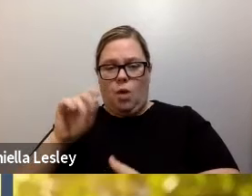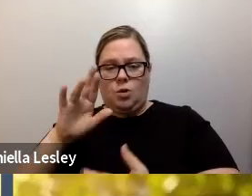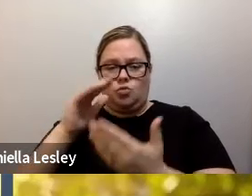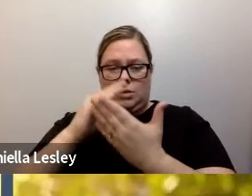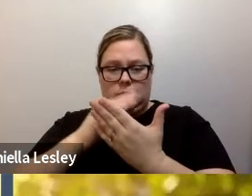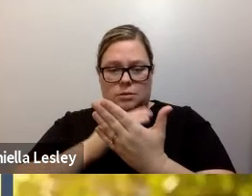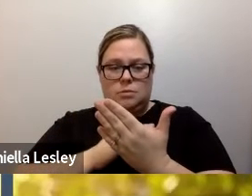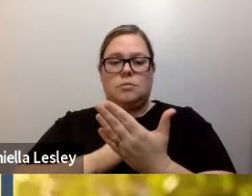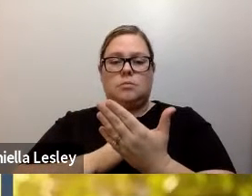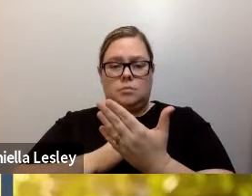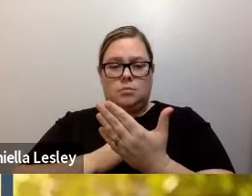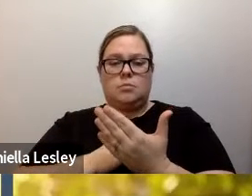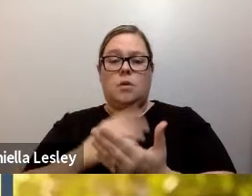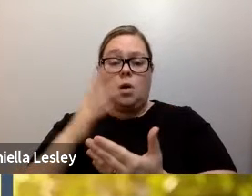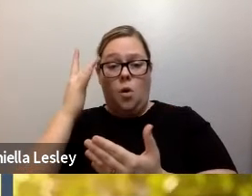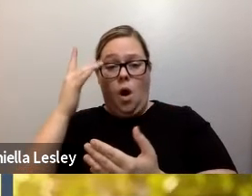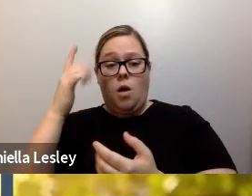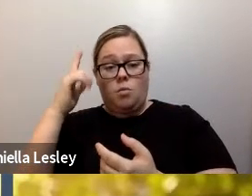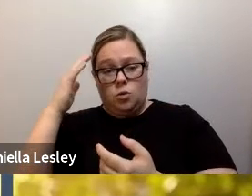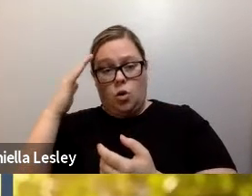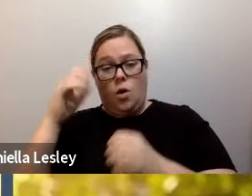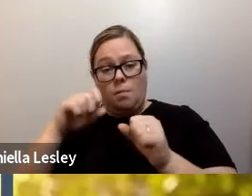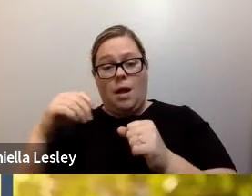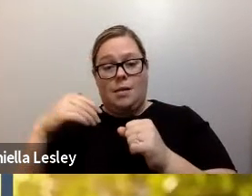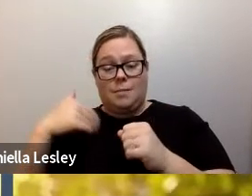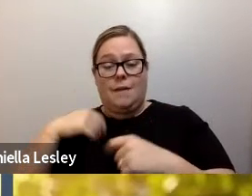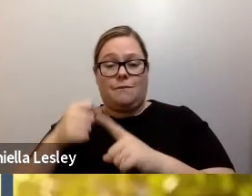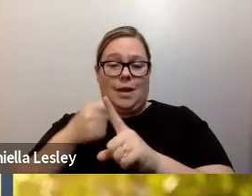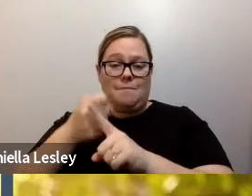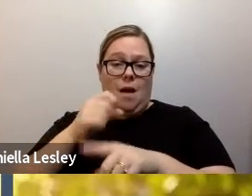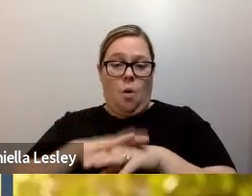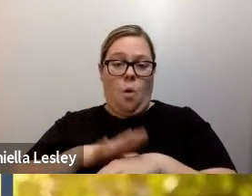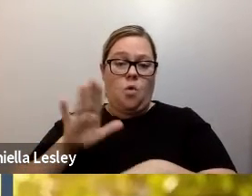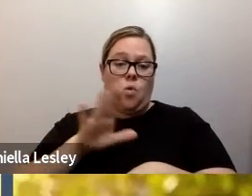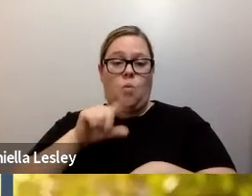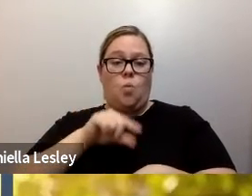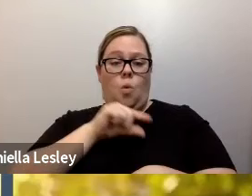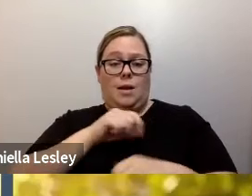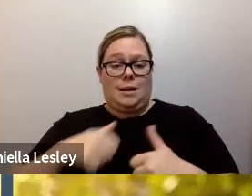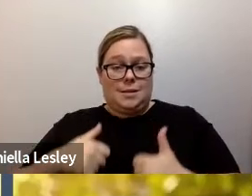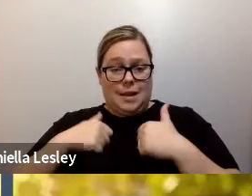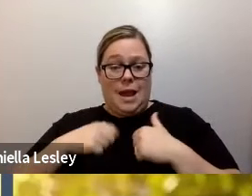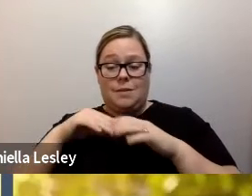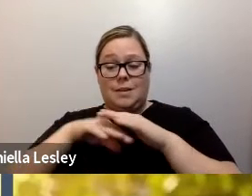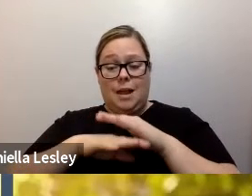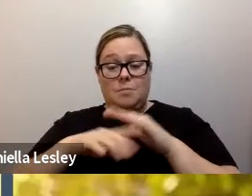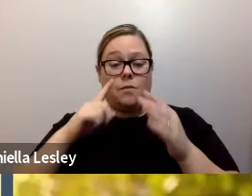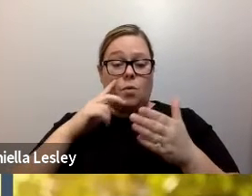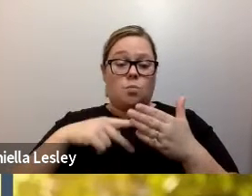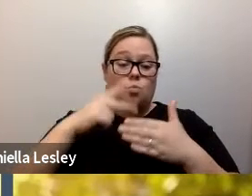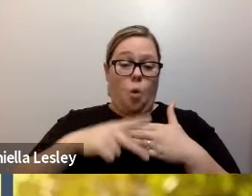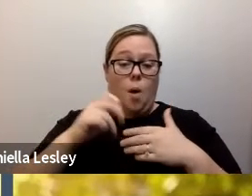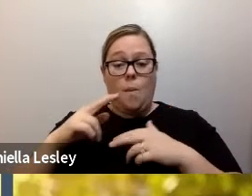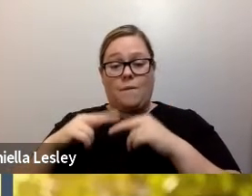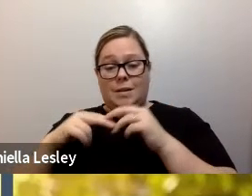physical activity can have a lasting impact on one's quality of life, and that the accessibility of a program or facility can really